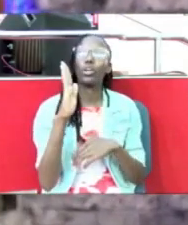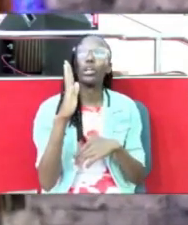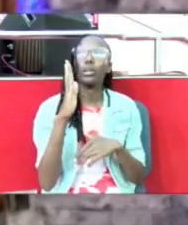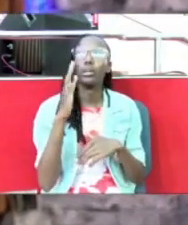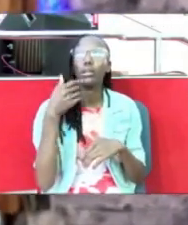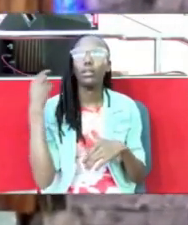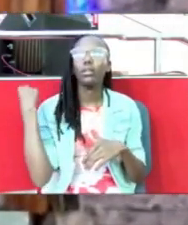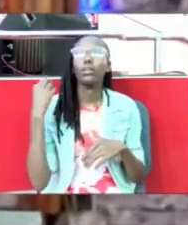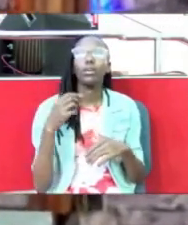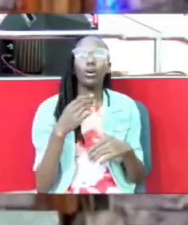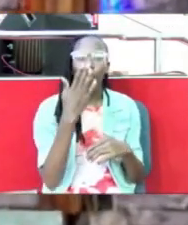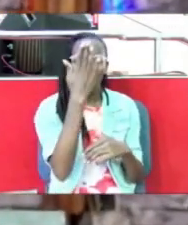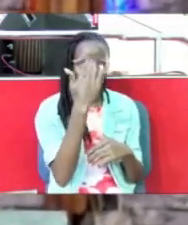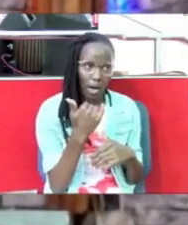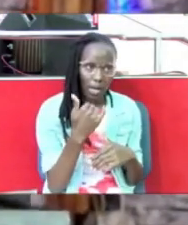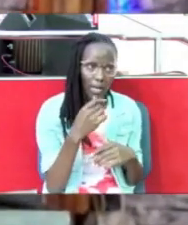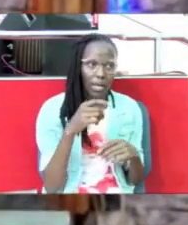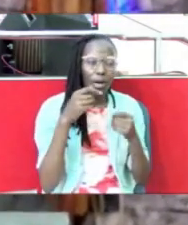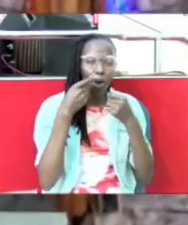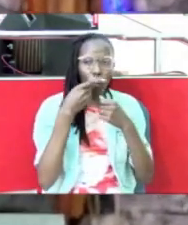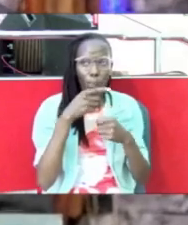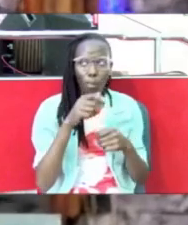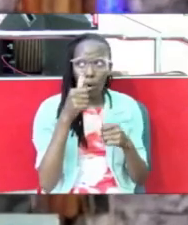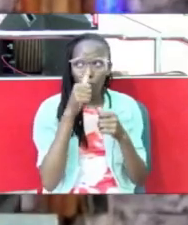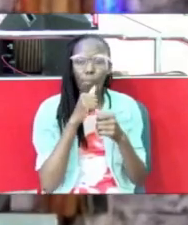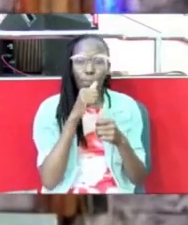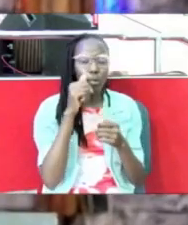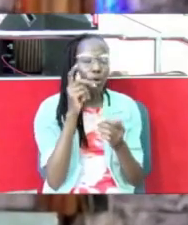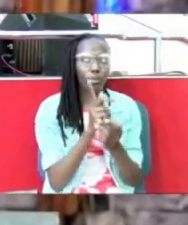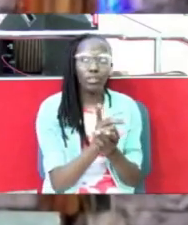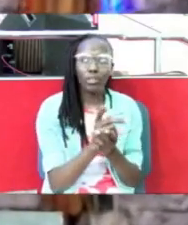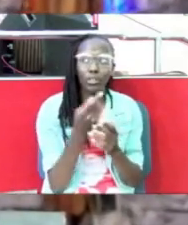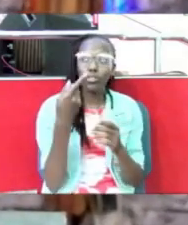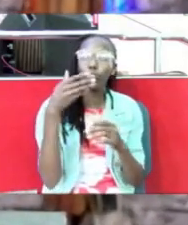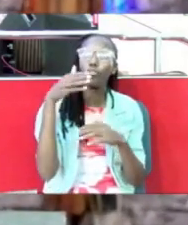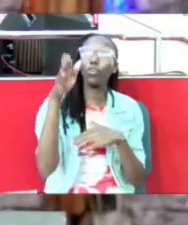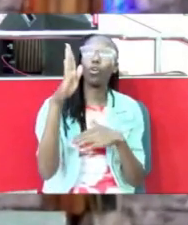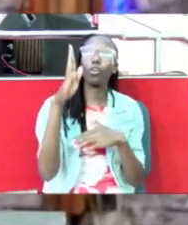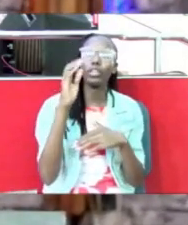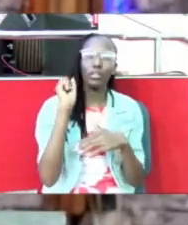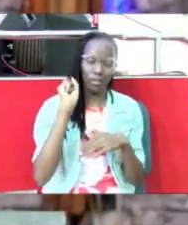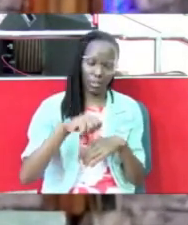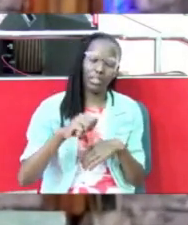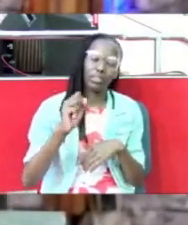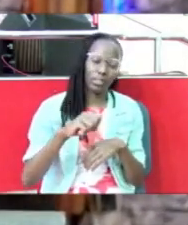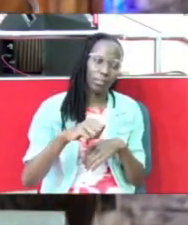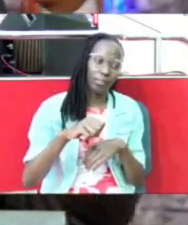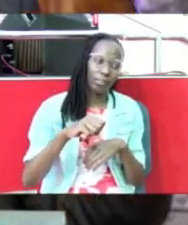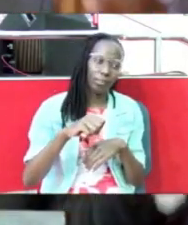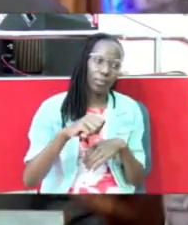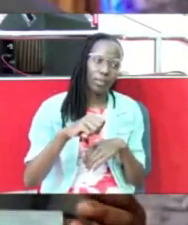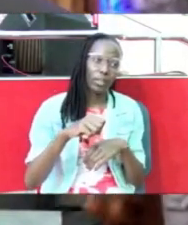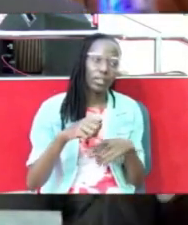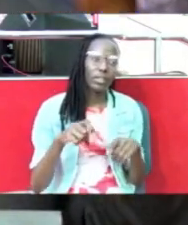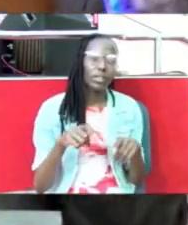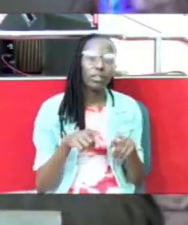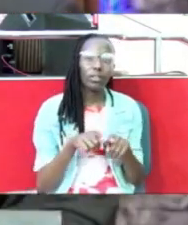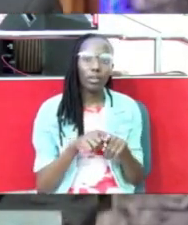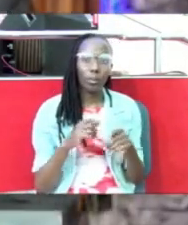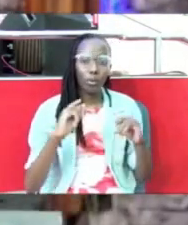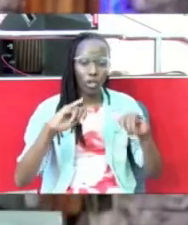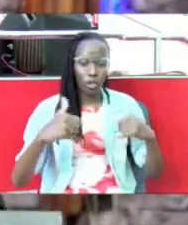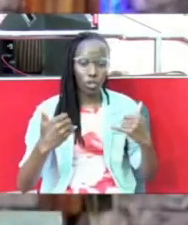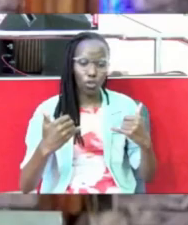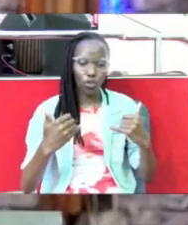the promises of God are yea and amen. Kwa sababu ahadi za Mungu ni yea na ndio. Even in the new frontier of after